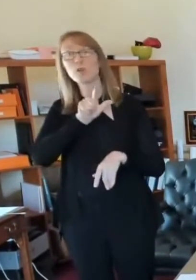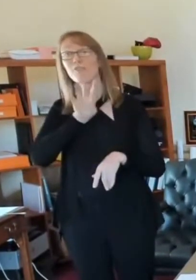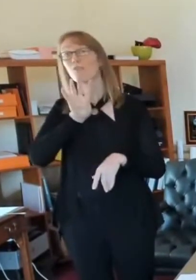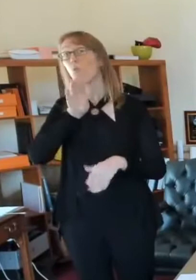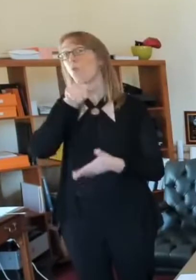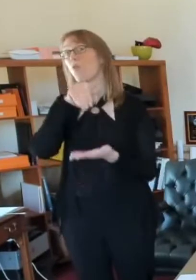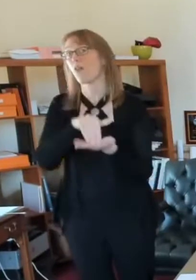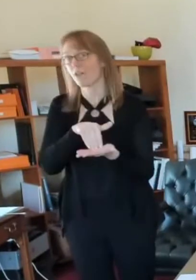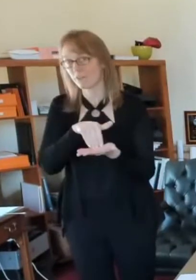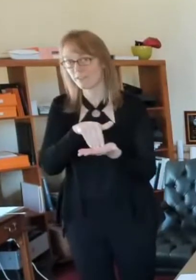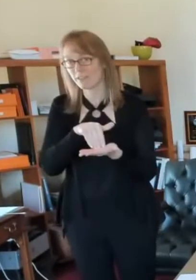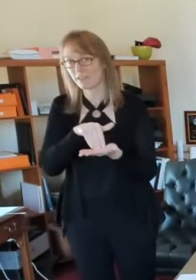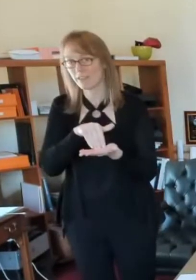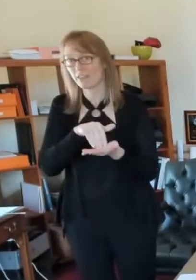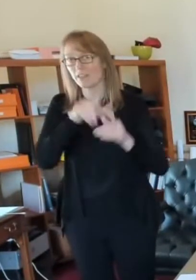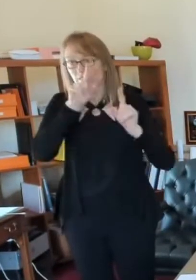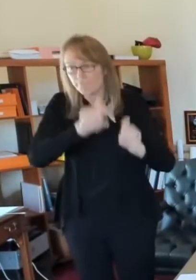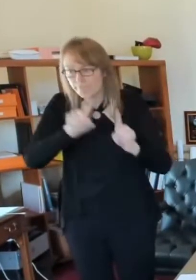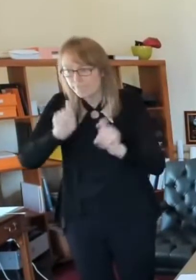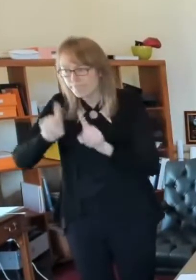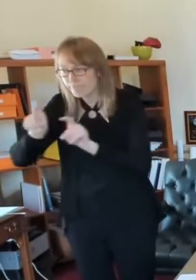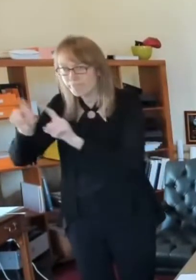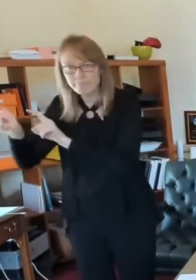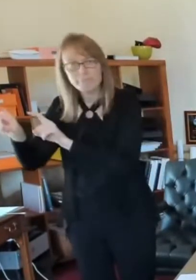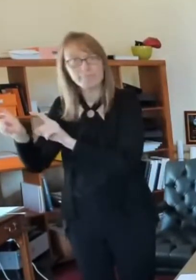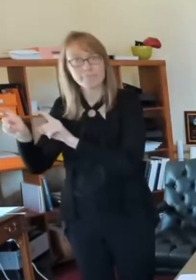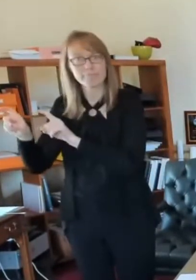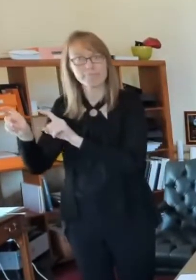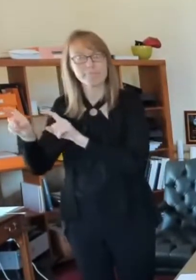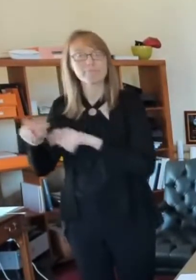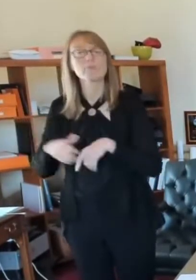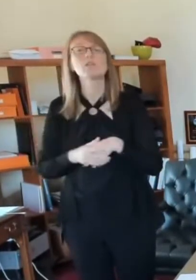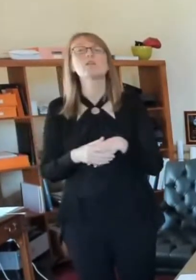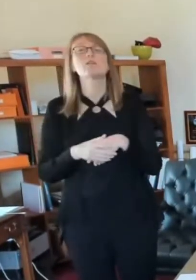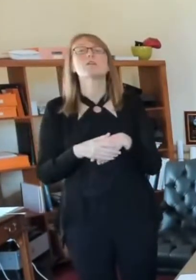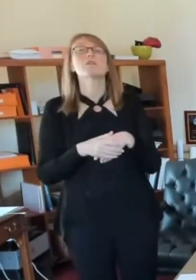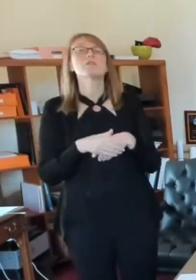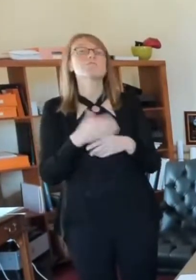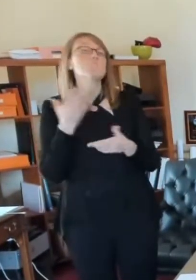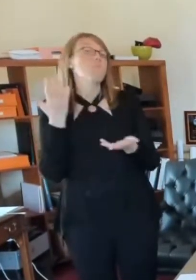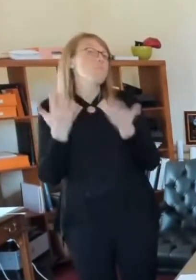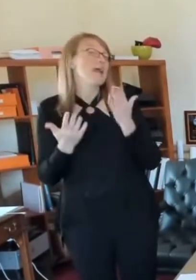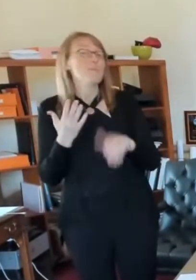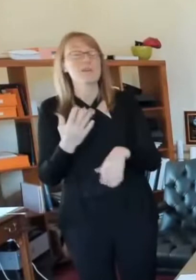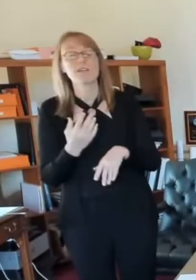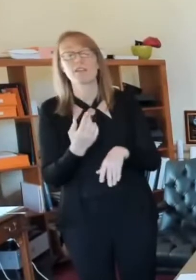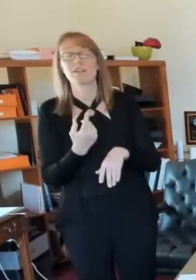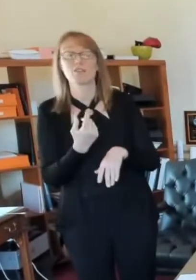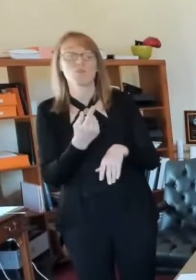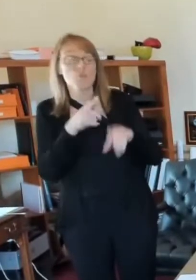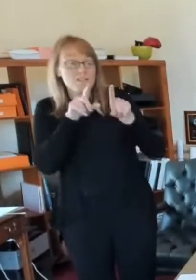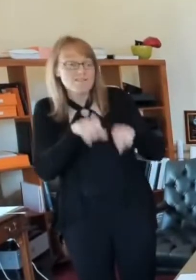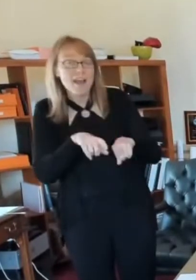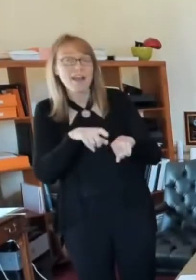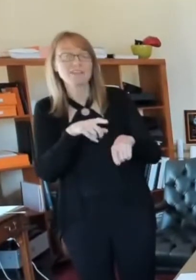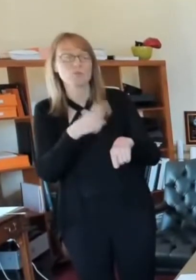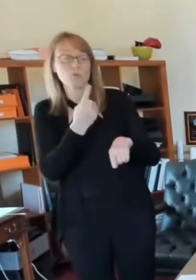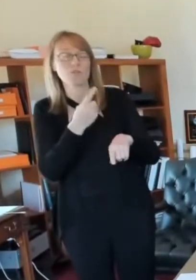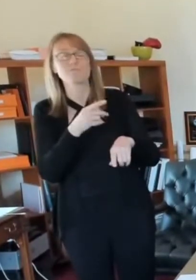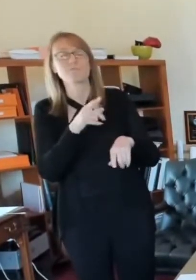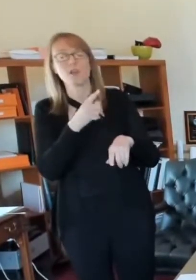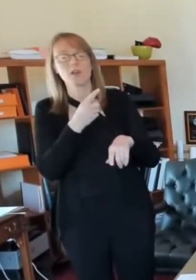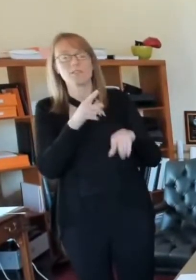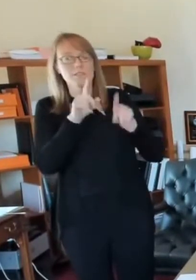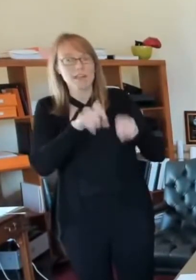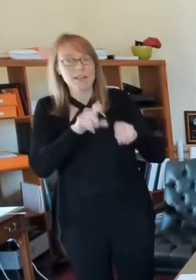124,000 COVID tests. Now, some of those might be 2 tests to one person, that sort of thing, but